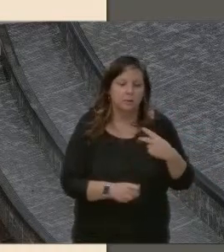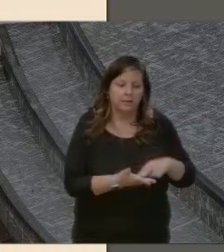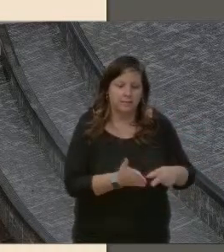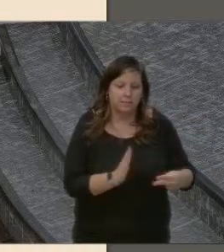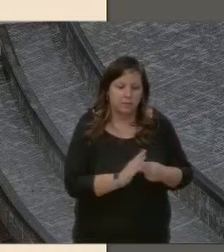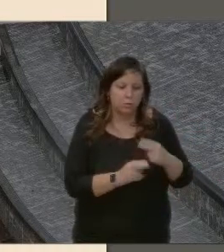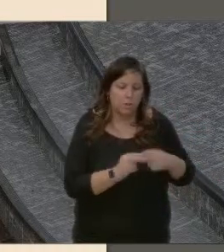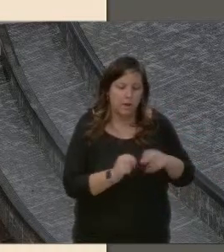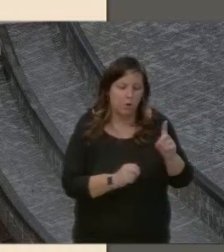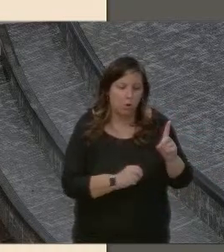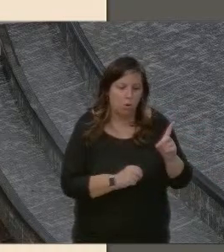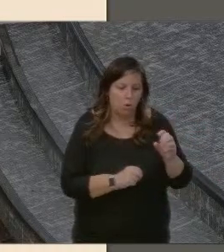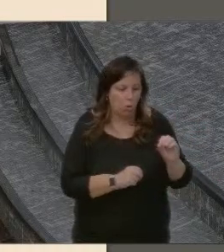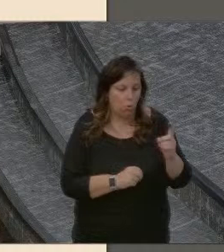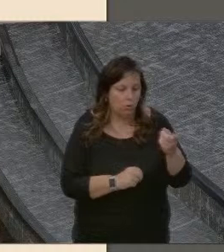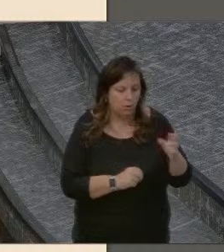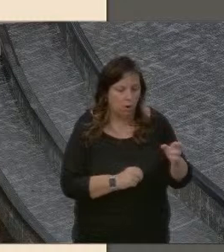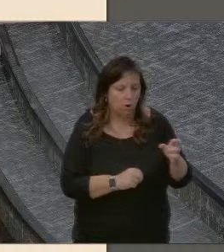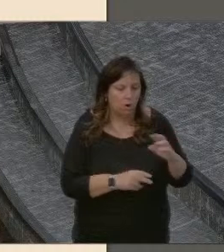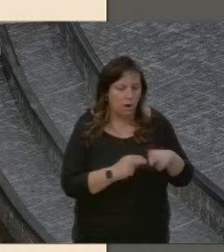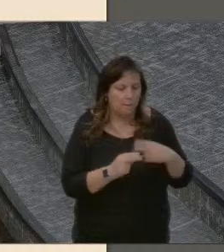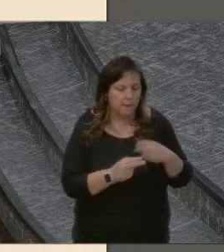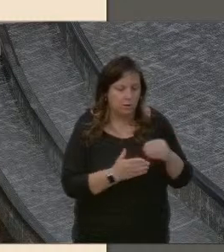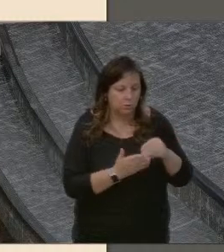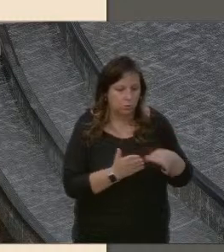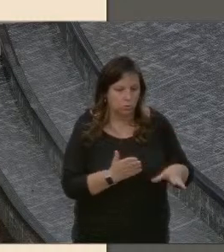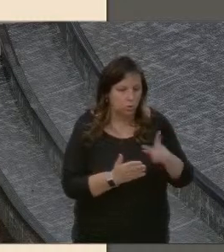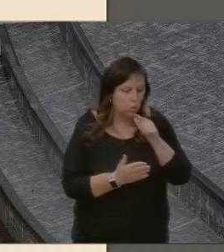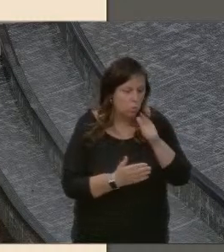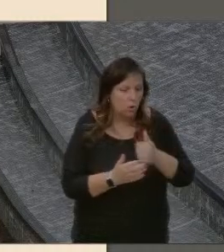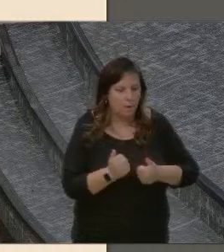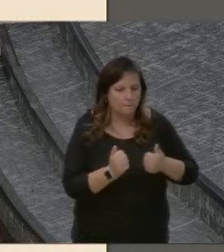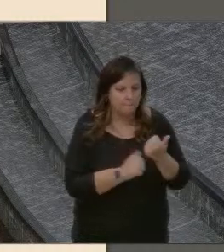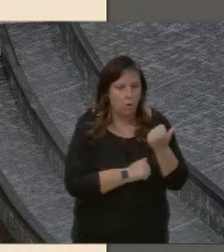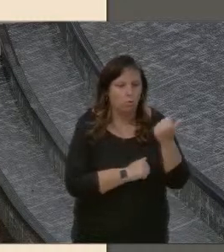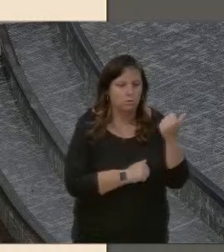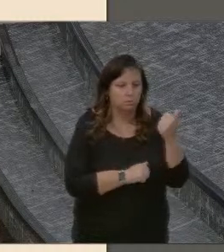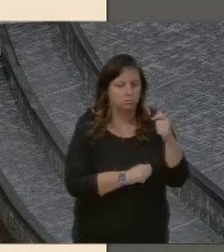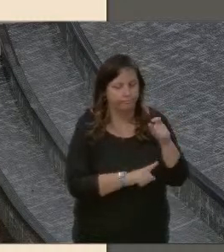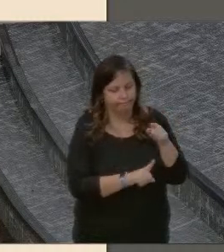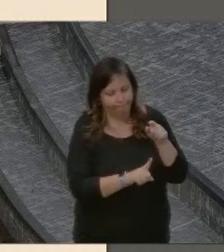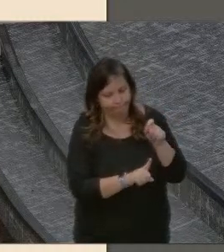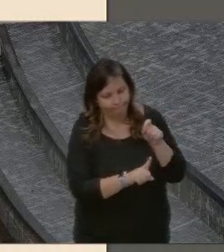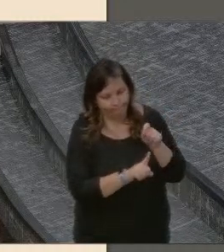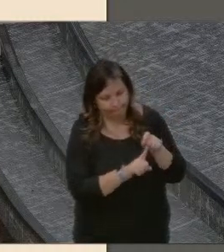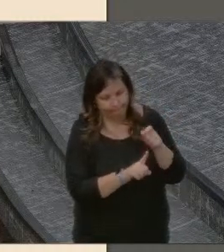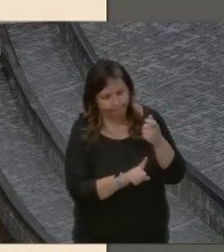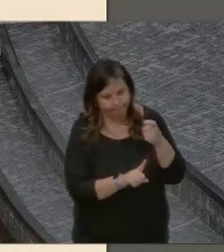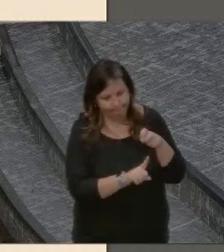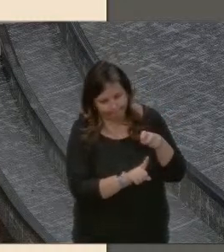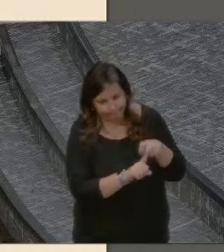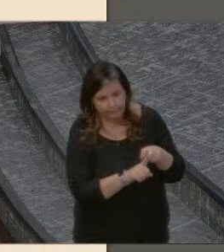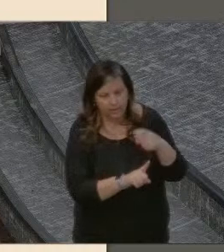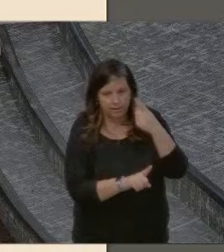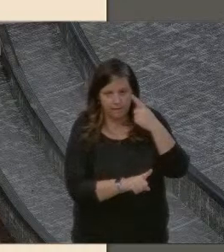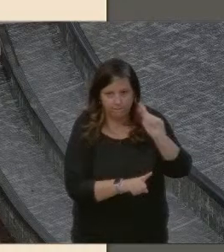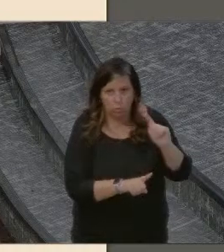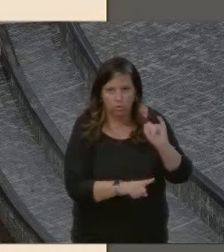who are most subjected to exclusionary discipline. The second focus area is improving